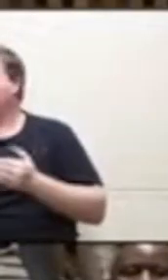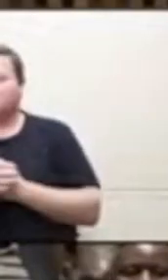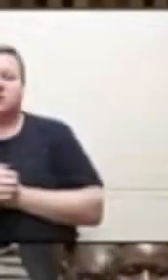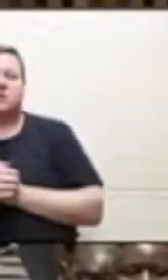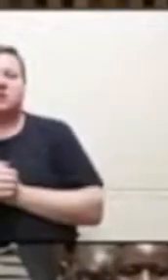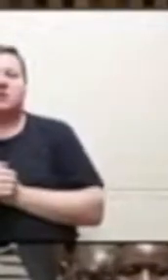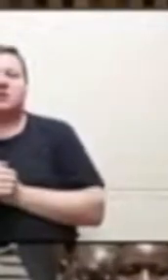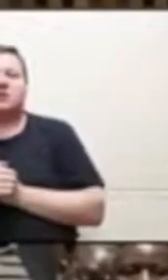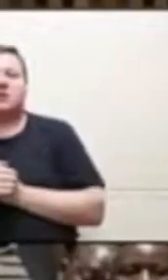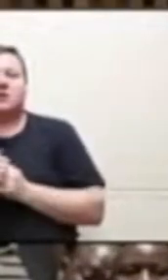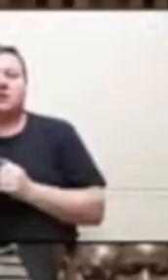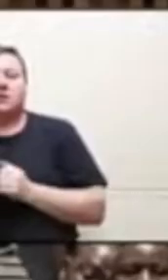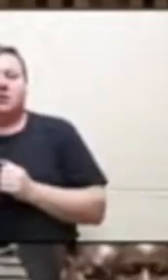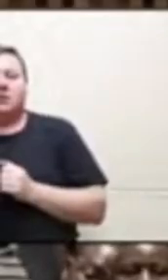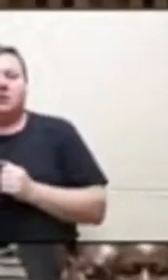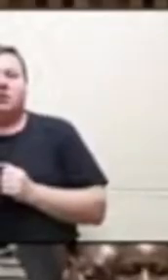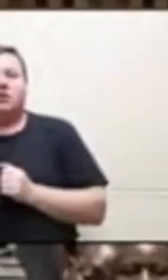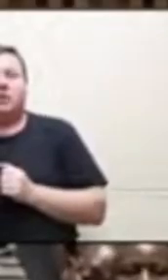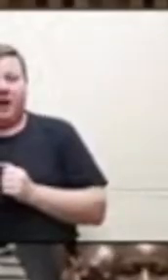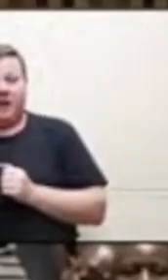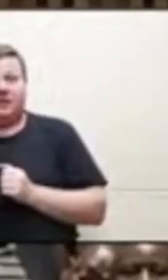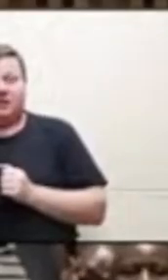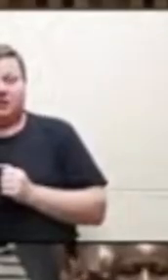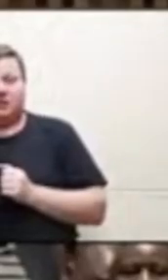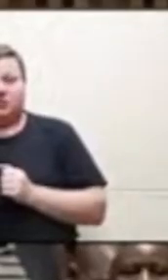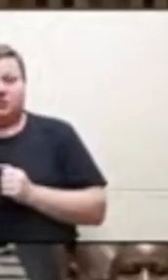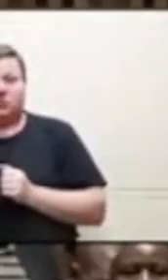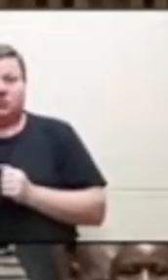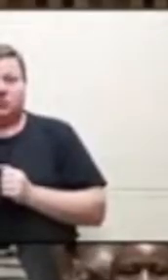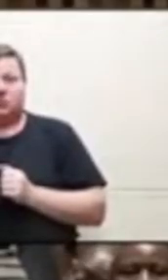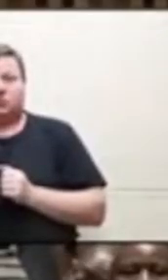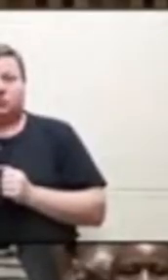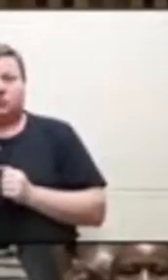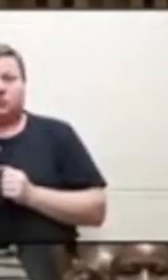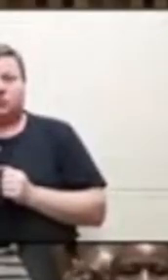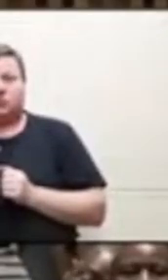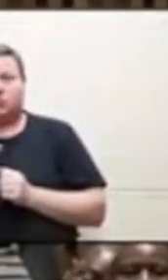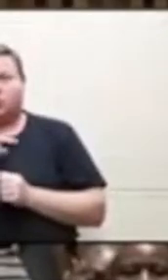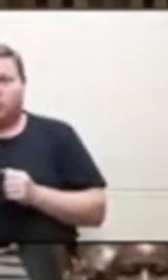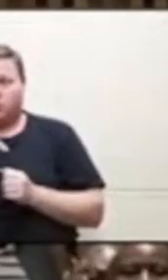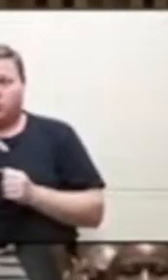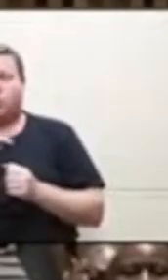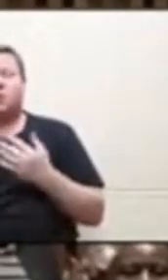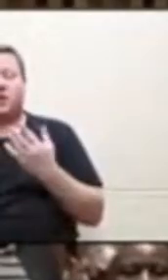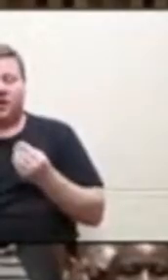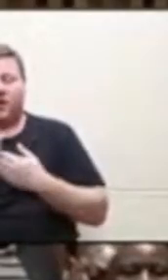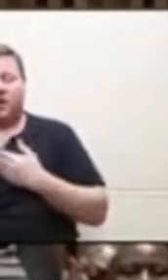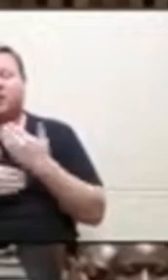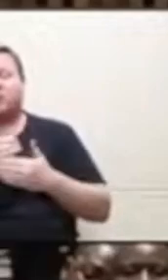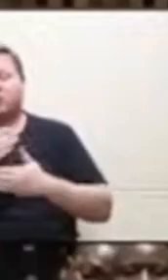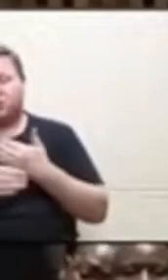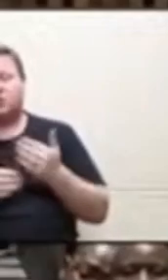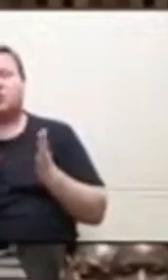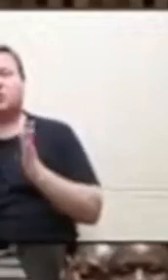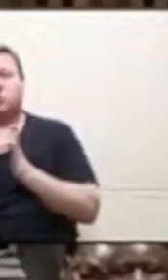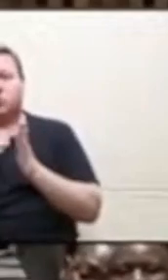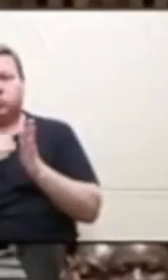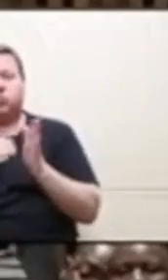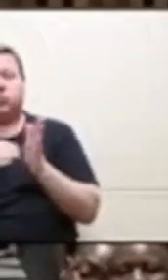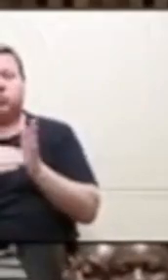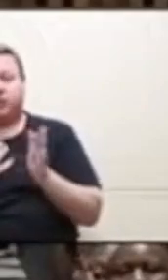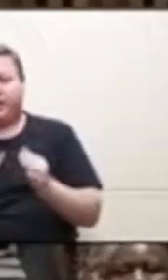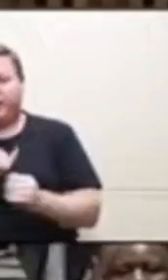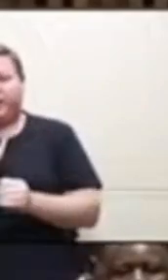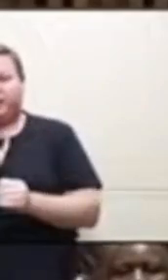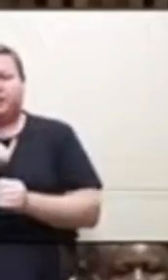municipality, we've got procedures that we intend to put in place that are independent